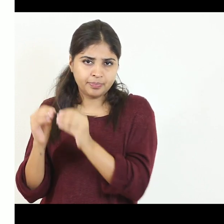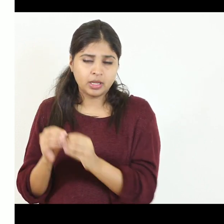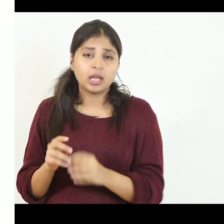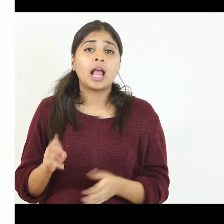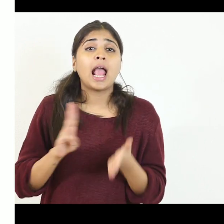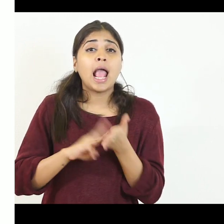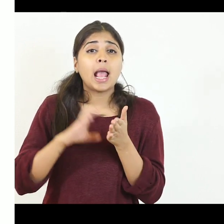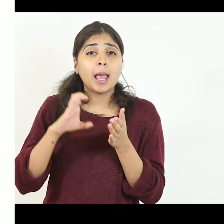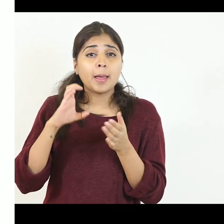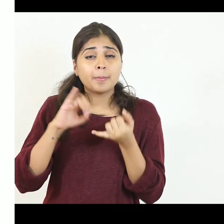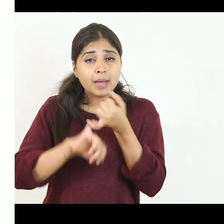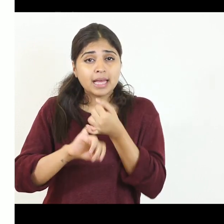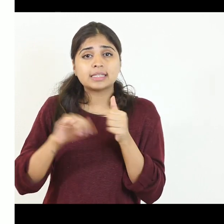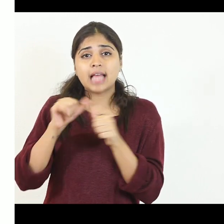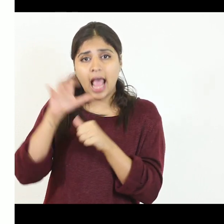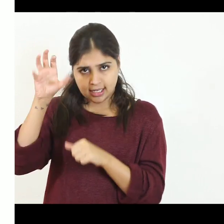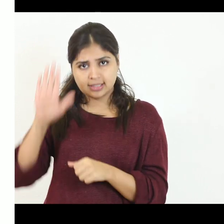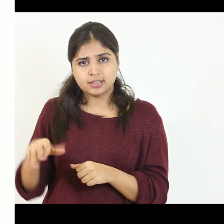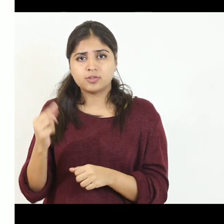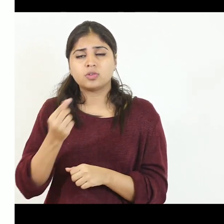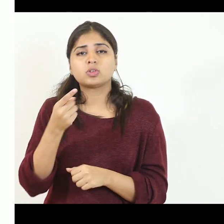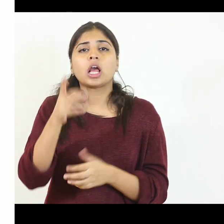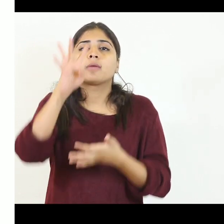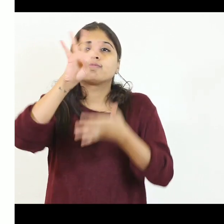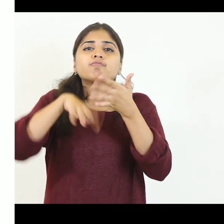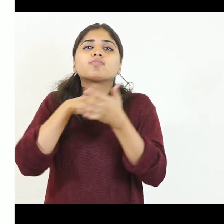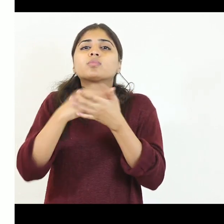use a blank database here.